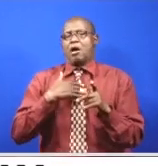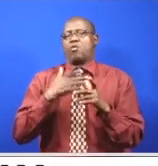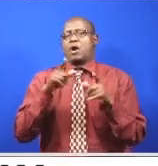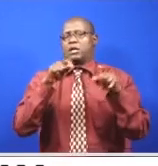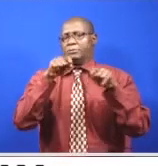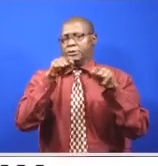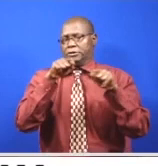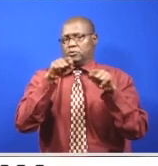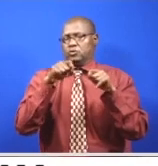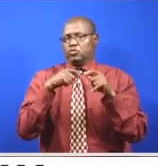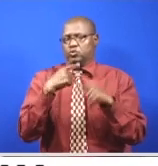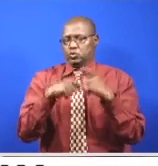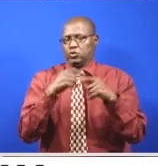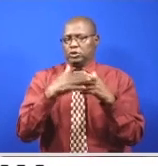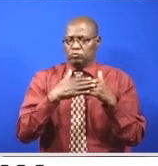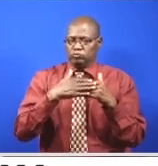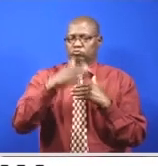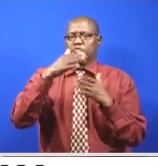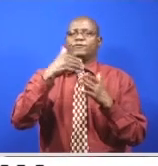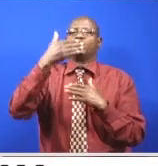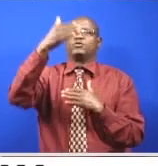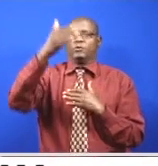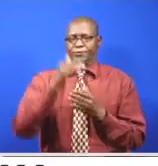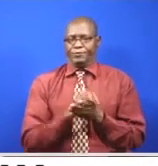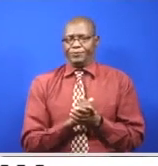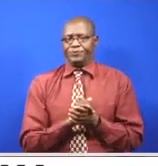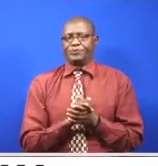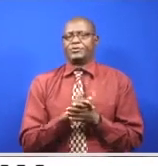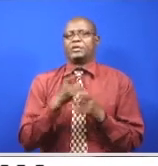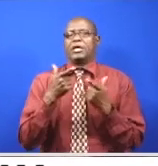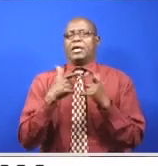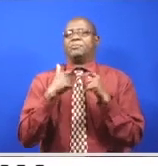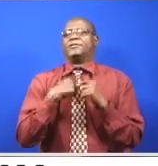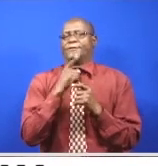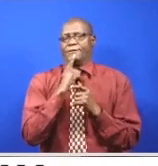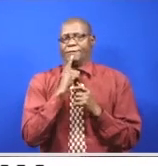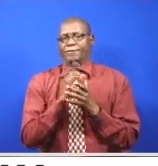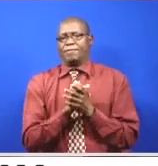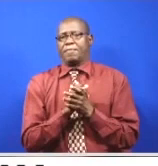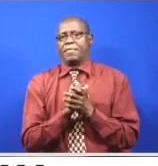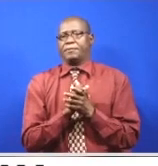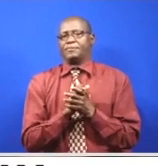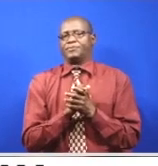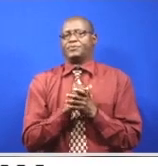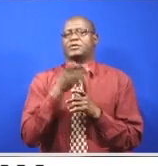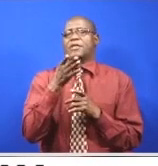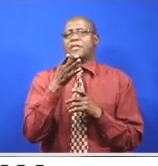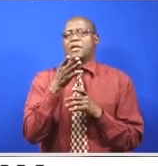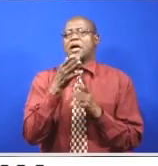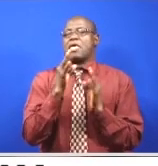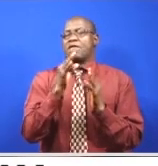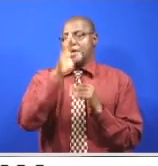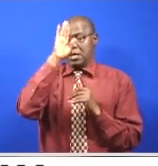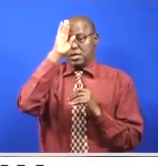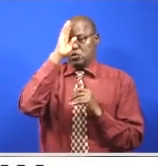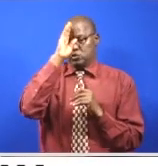administration going into the future. And let me say that if there was any doubt